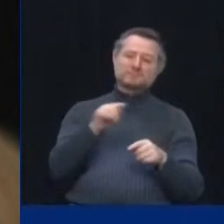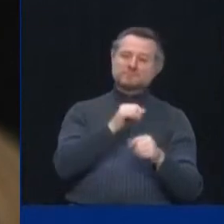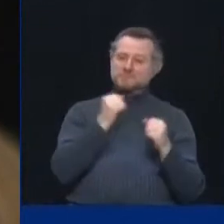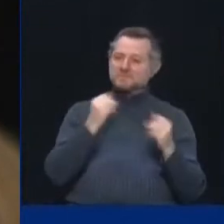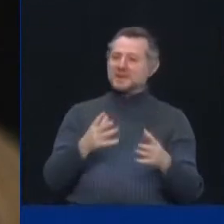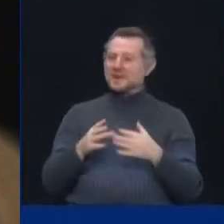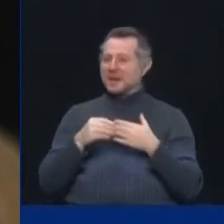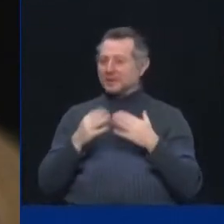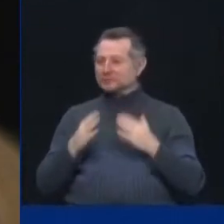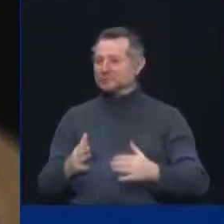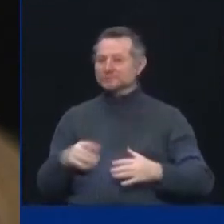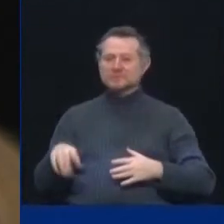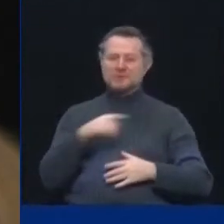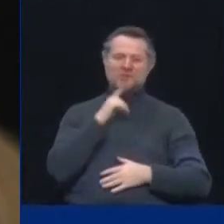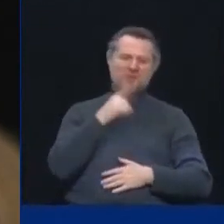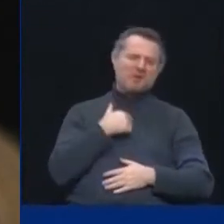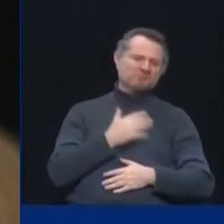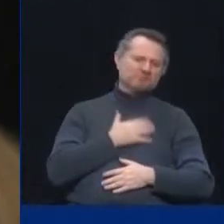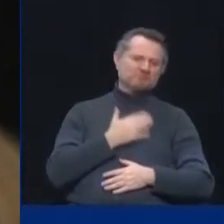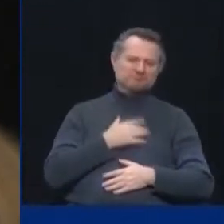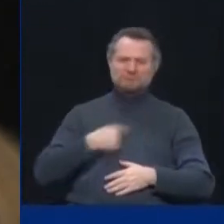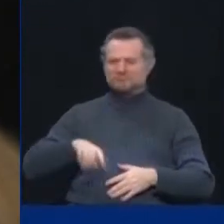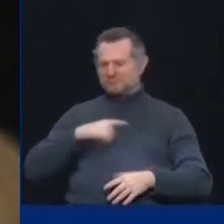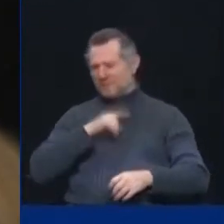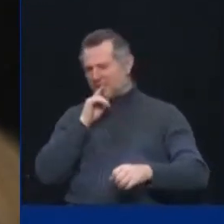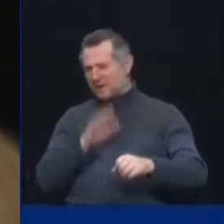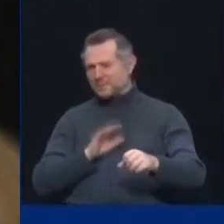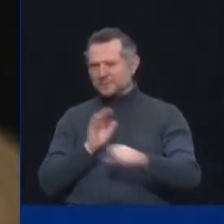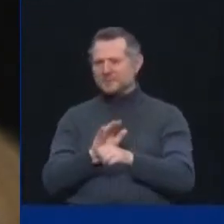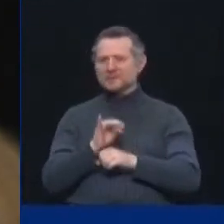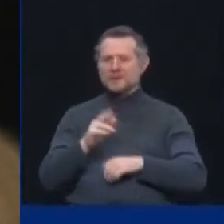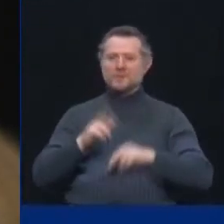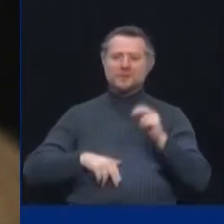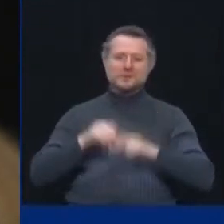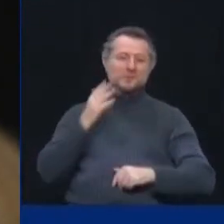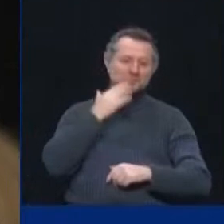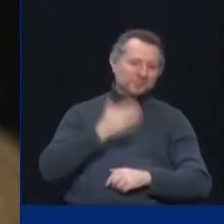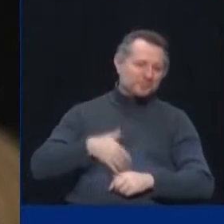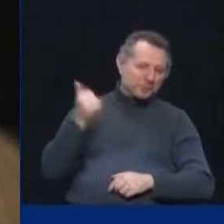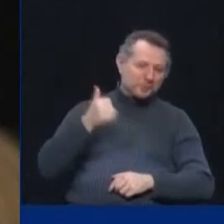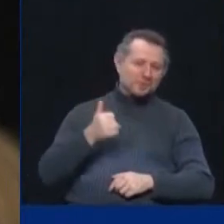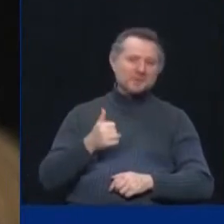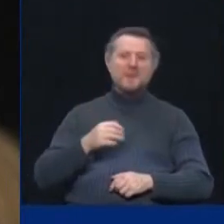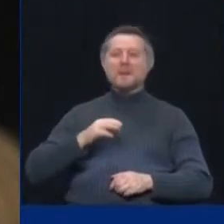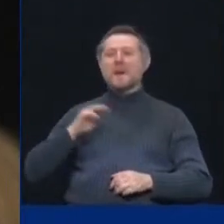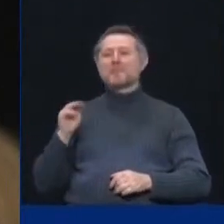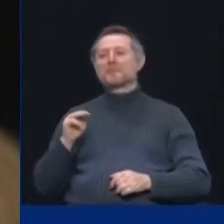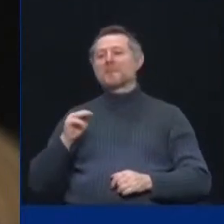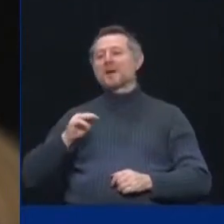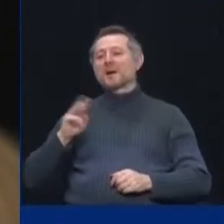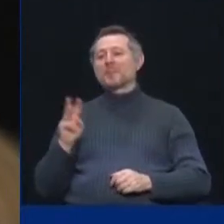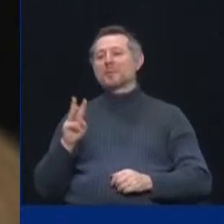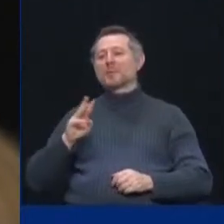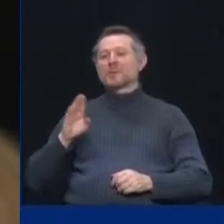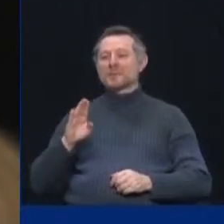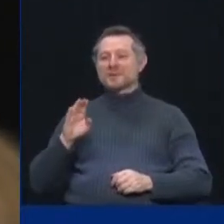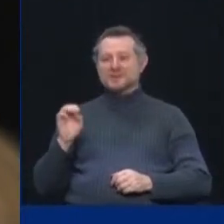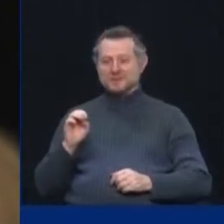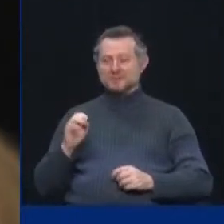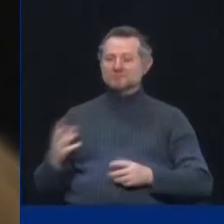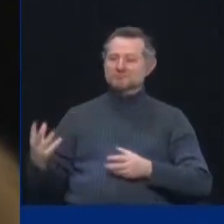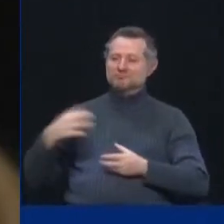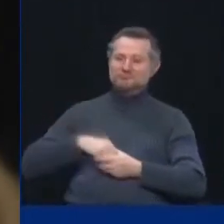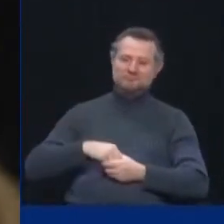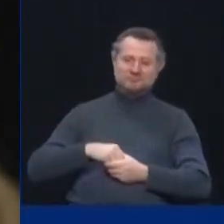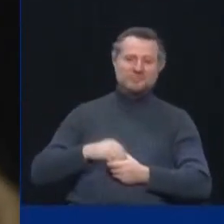I'm glad that we've got a commitment to build better. MWBEs are going to be a part of this program to make sure that our minority and